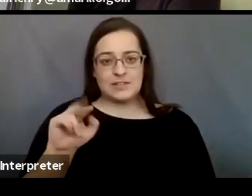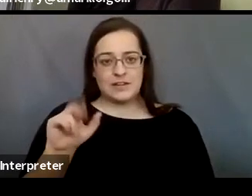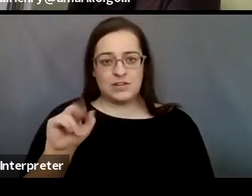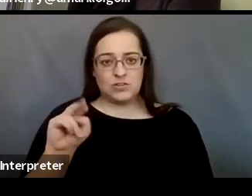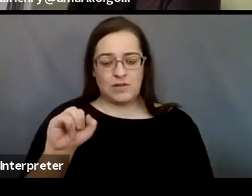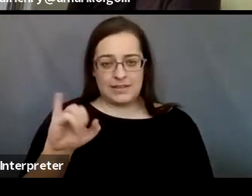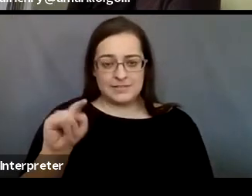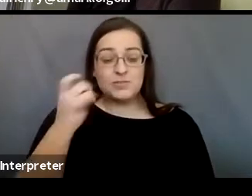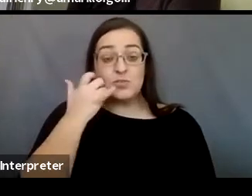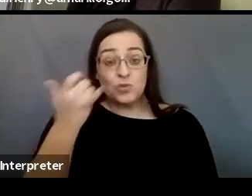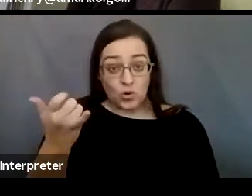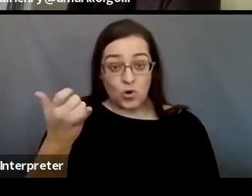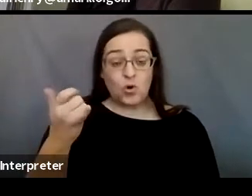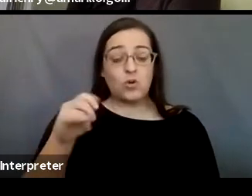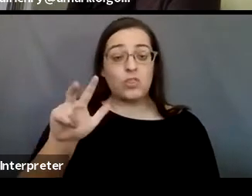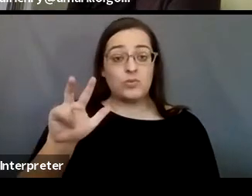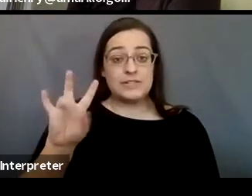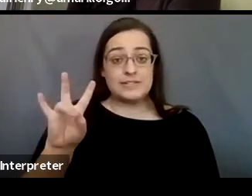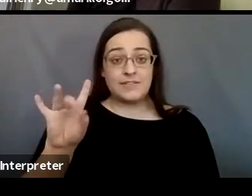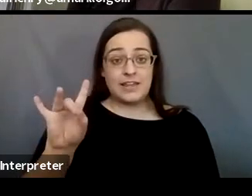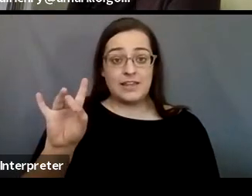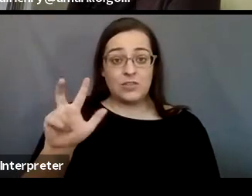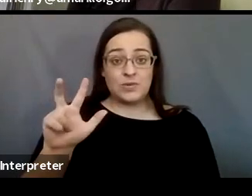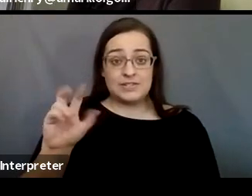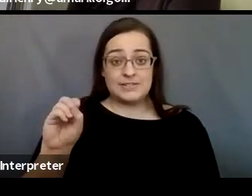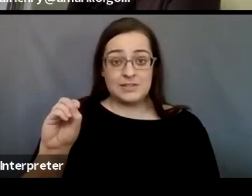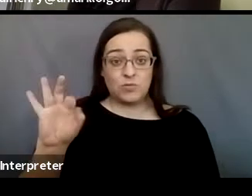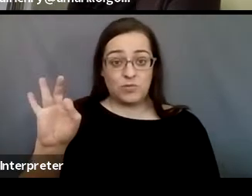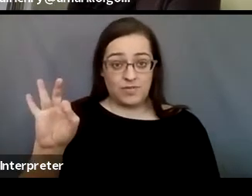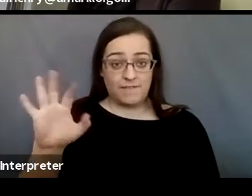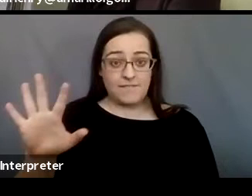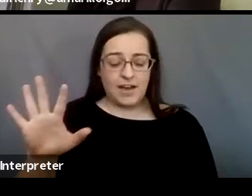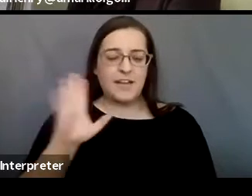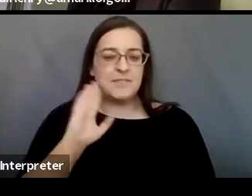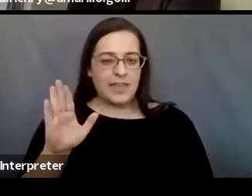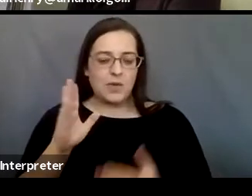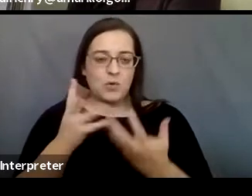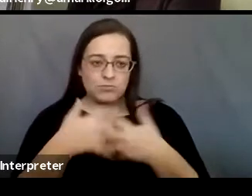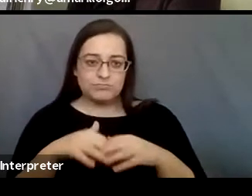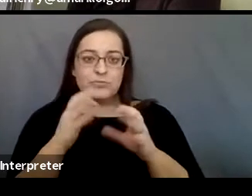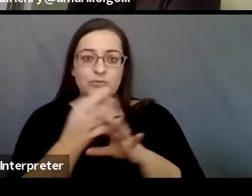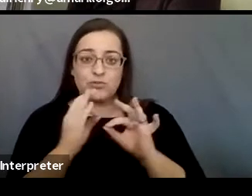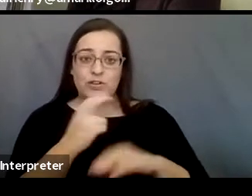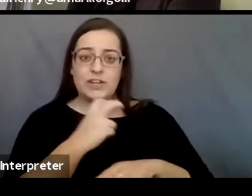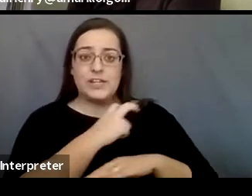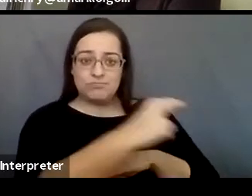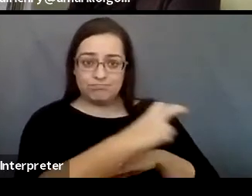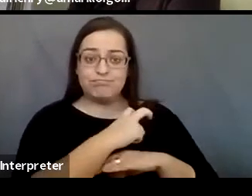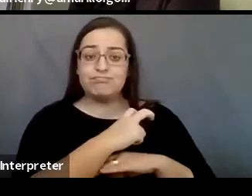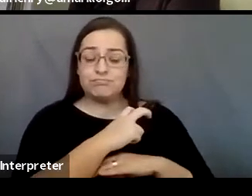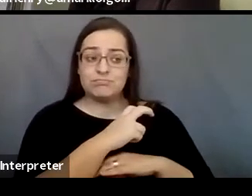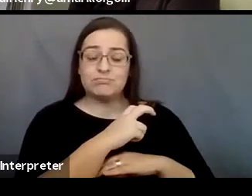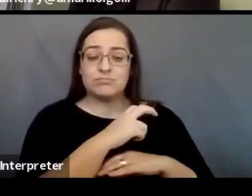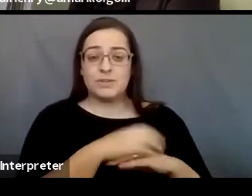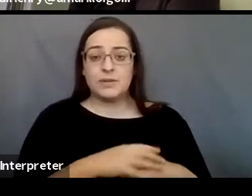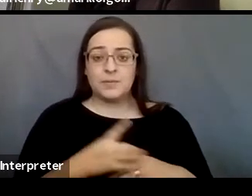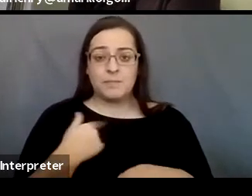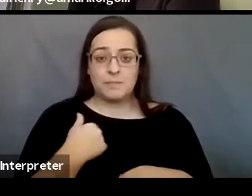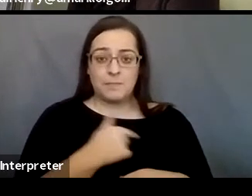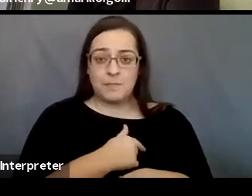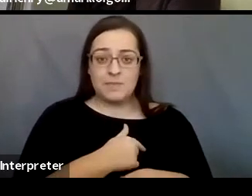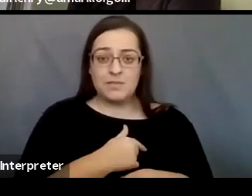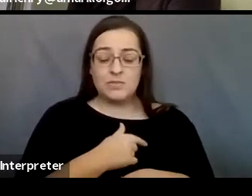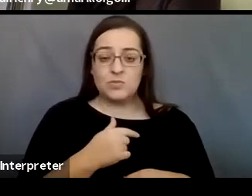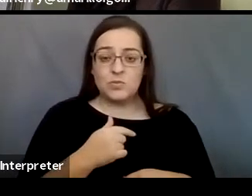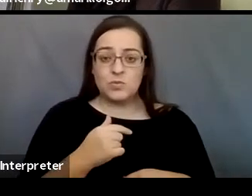Please call Amarillo City Transit at 378-3095. They will arrange free transportation to and from your test. We don't have